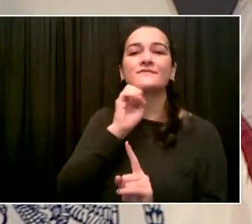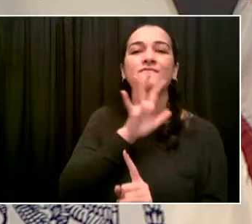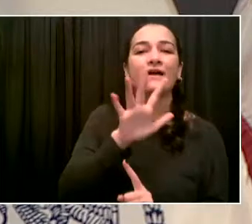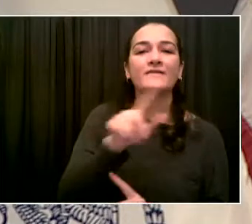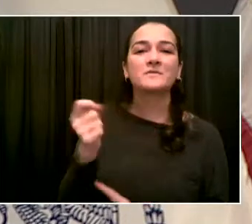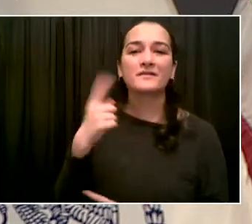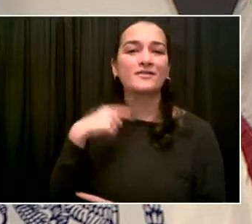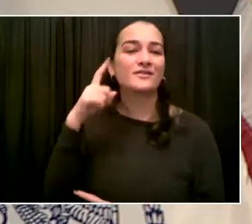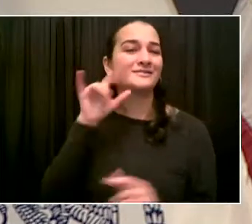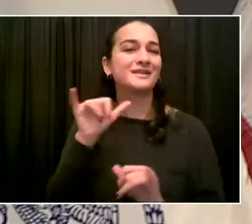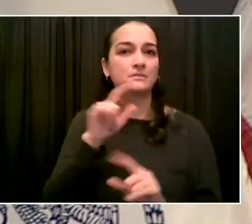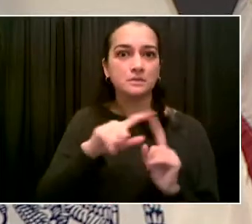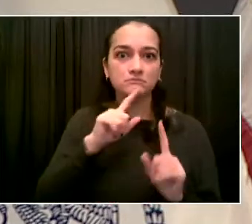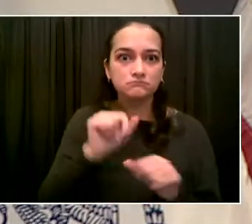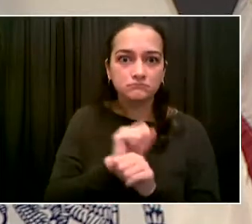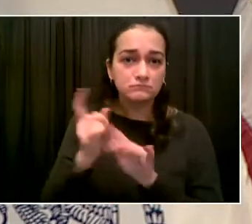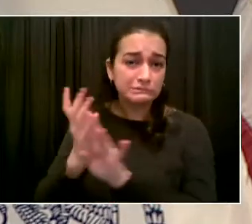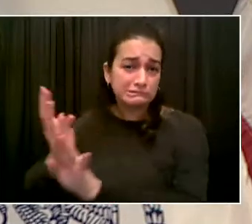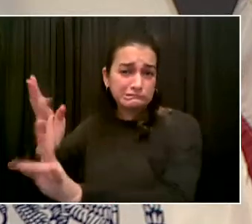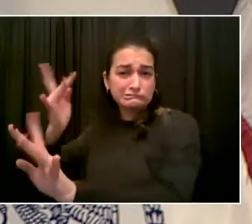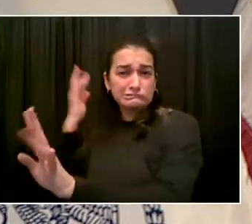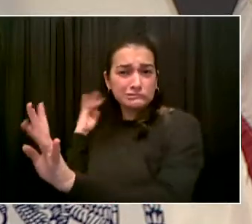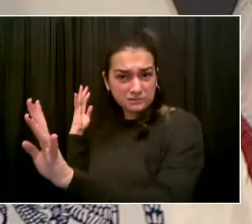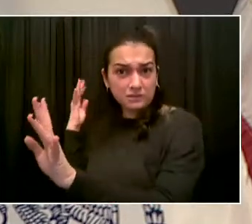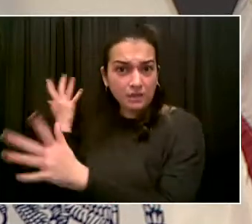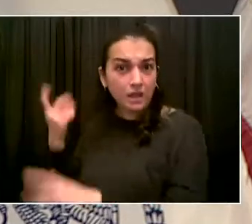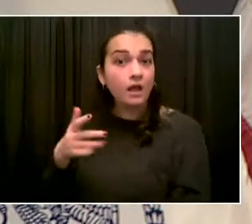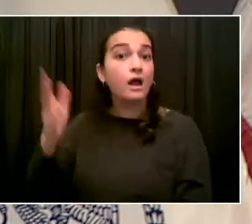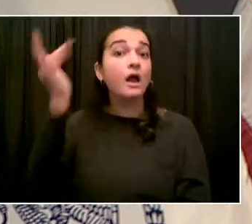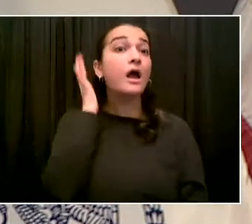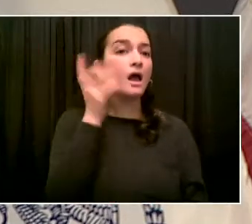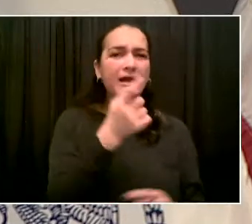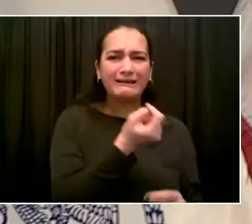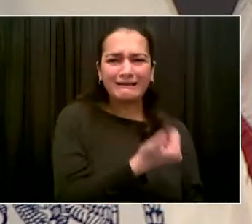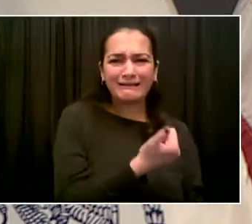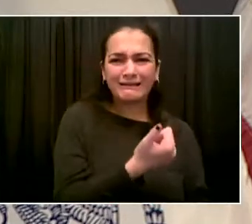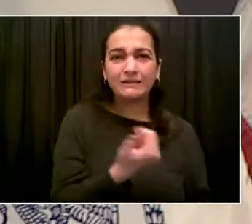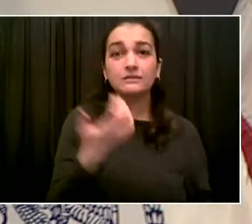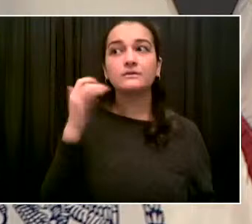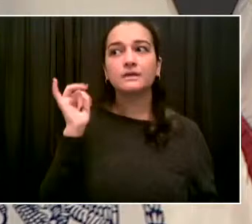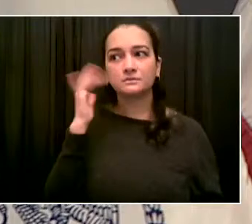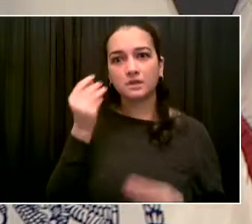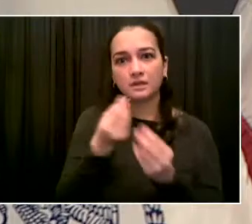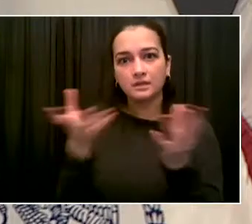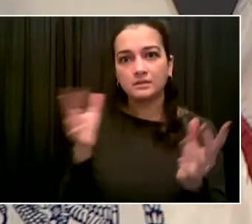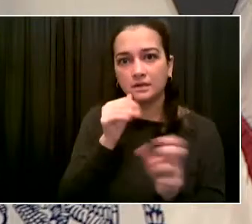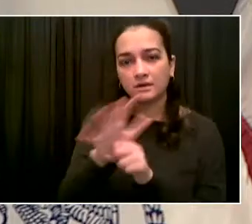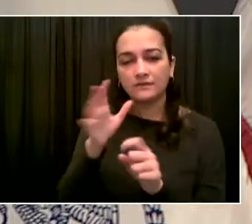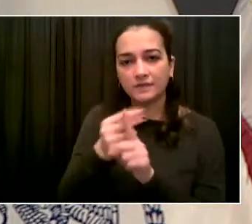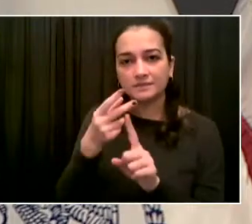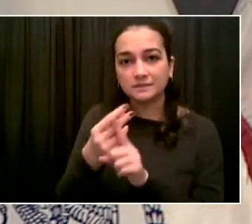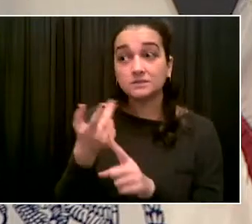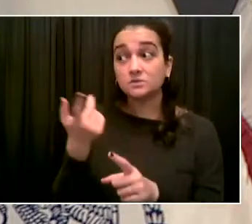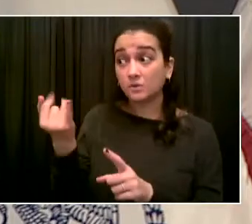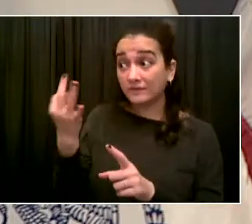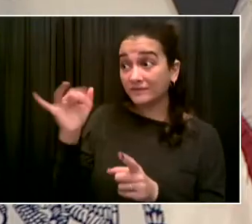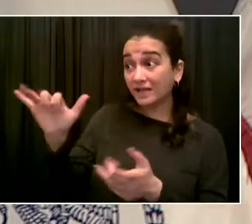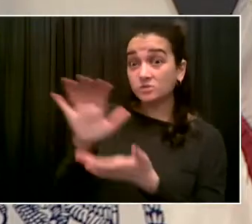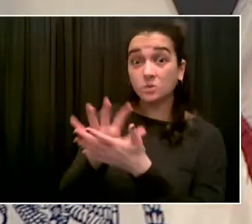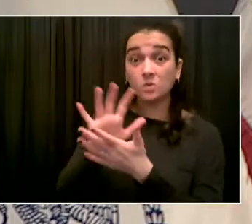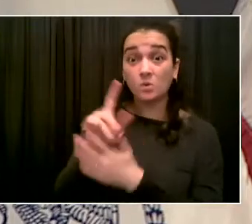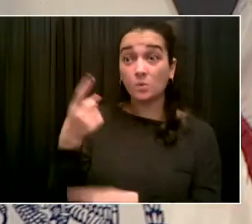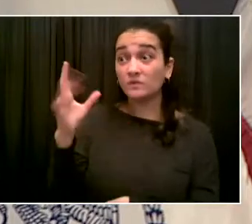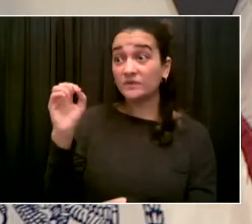Any school that believes they need more, we're going to get them more doses, period. And that can happen right now. If PS 321's up for tomorrow, we can get them more